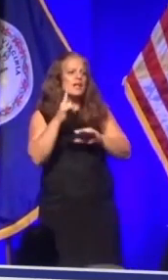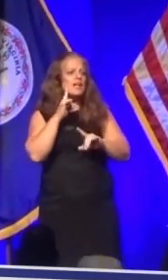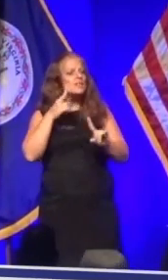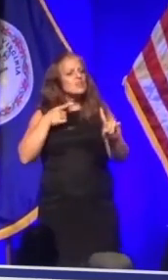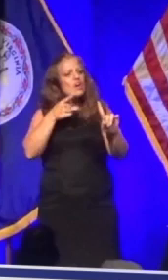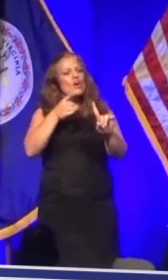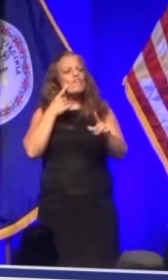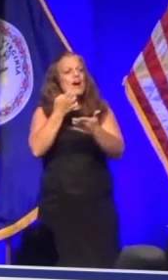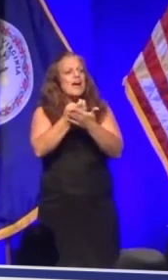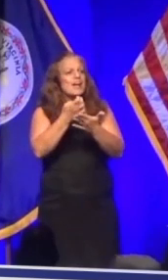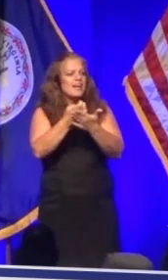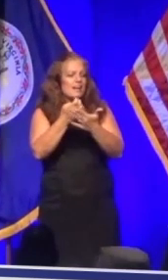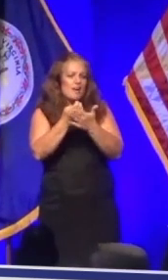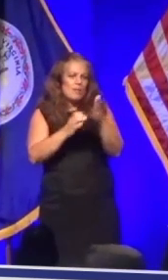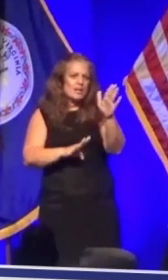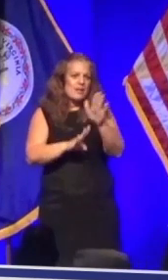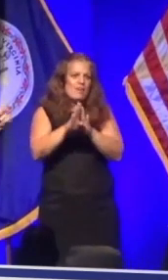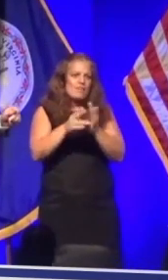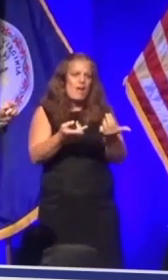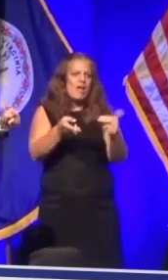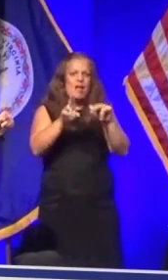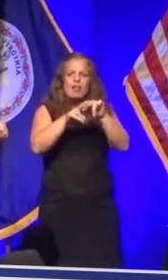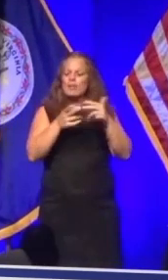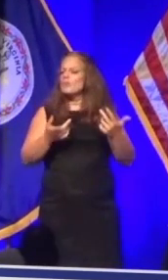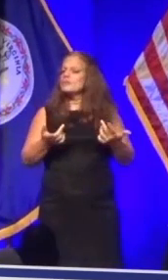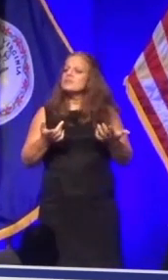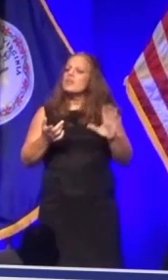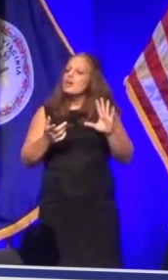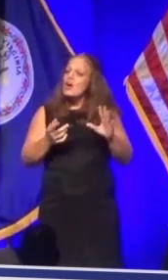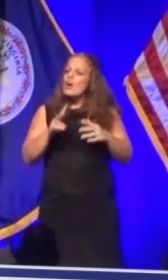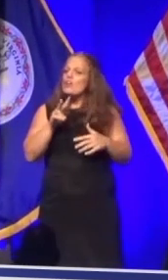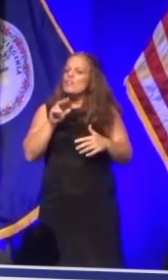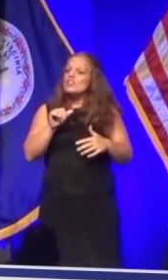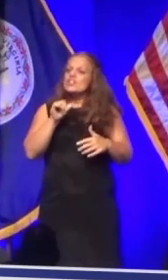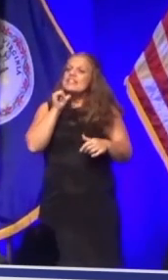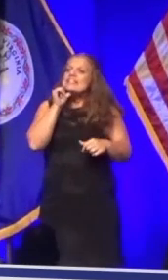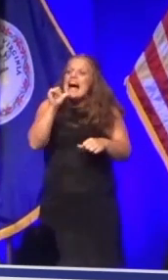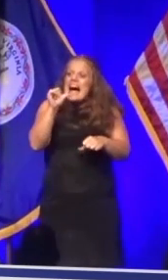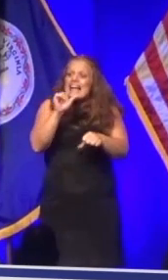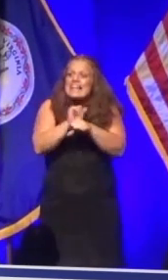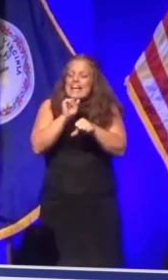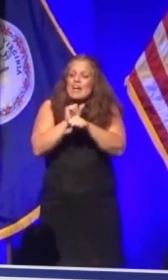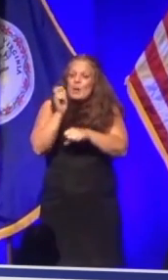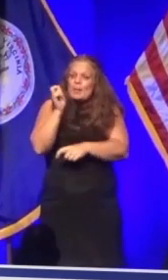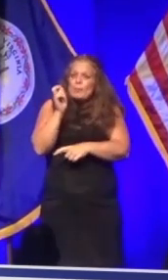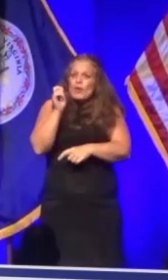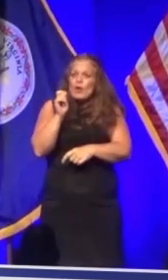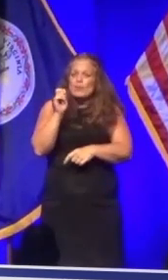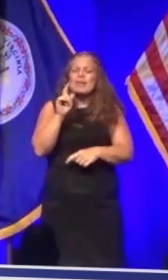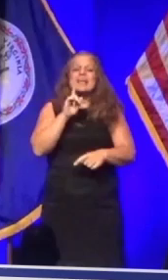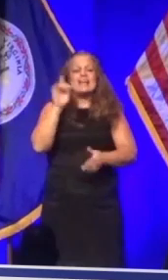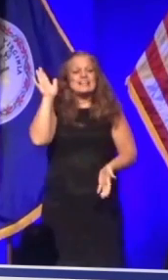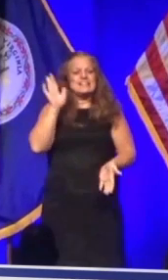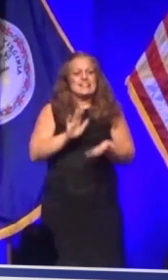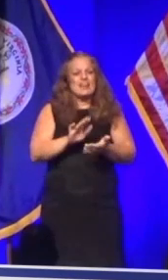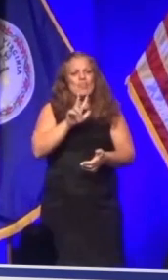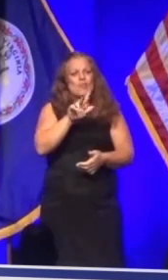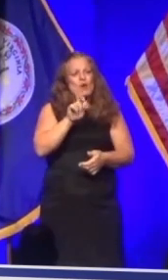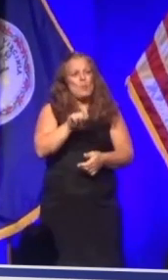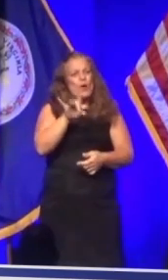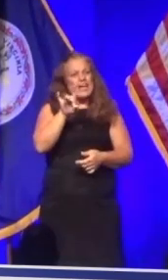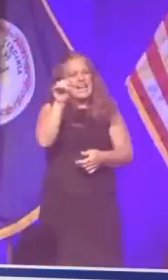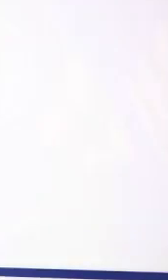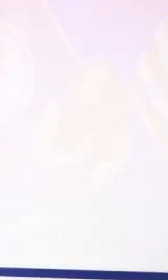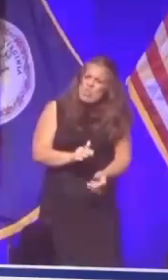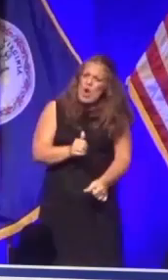and we have delivered results. Virginia's unemployment rate is at 3.8%, the lowest in the